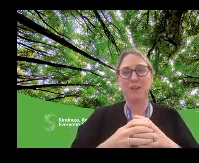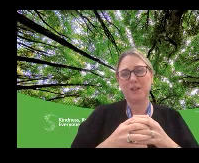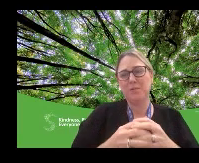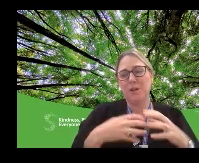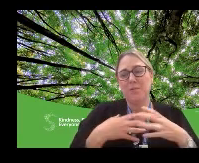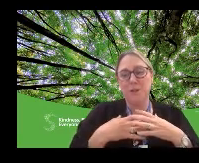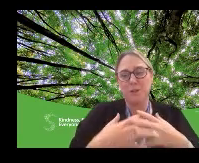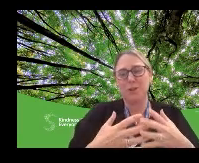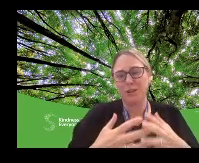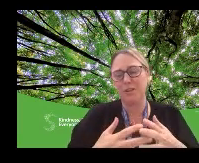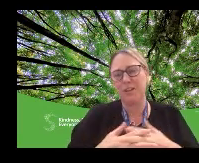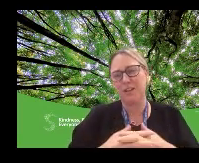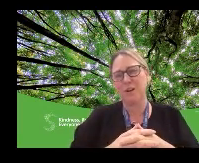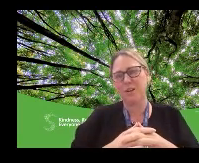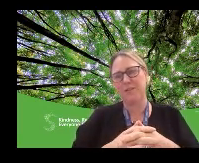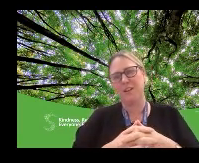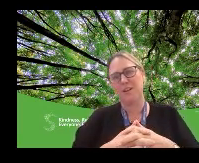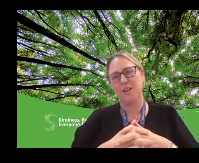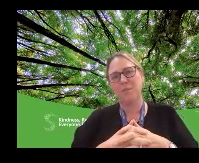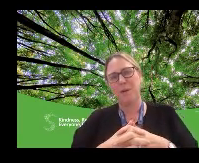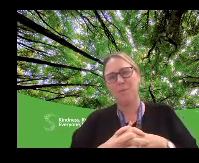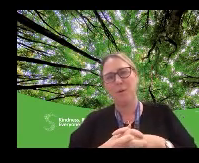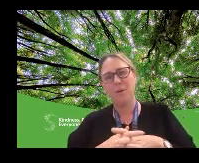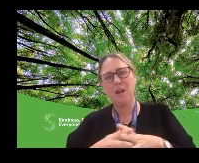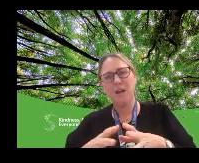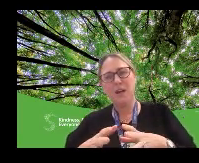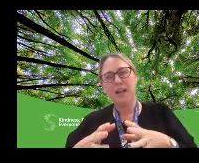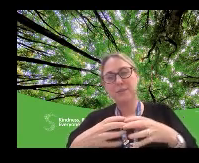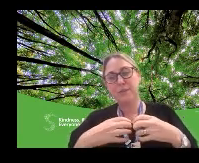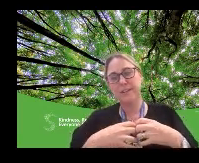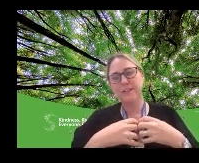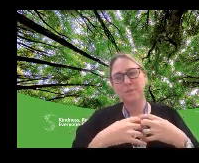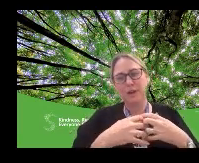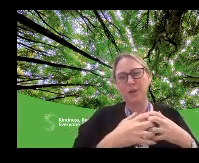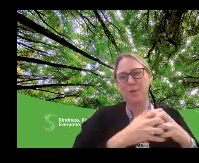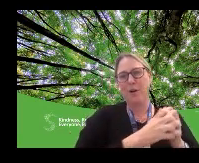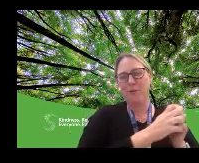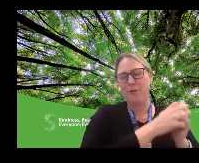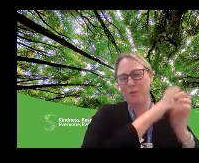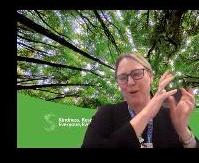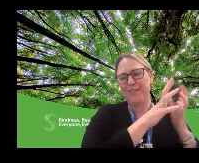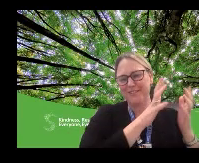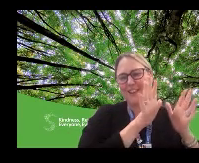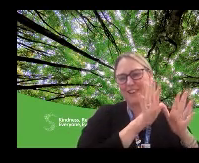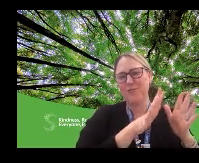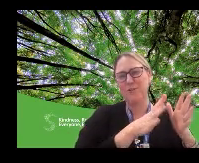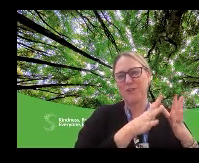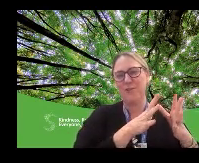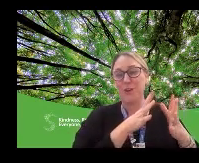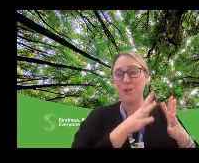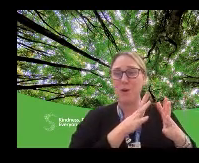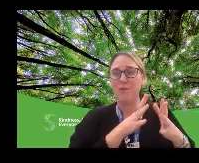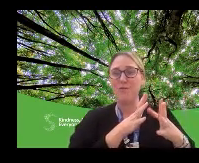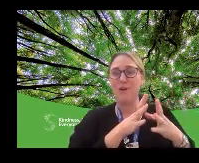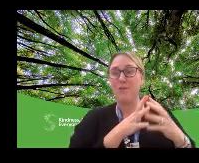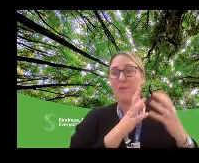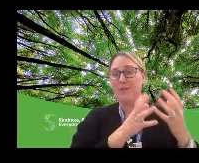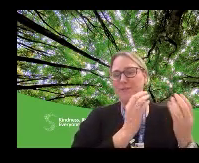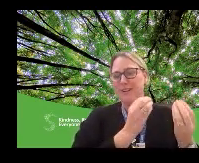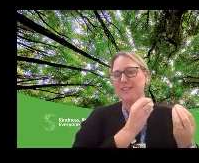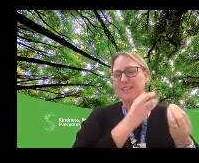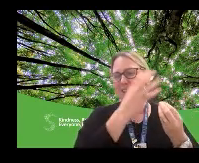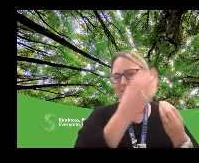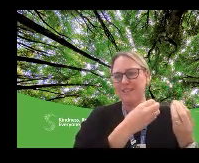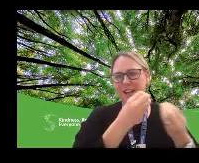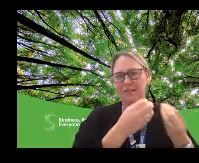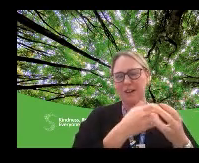why things work. Sometimes we just know that things work for certain young people. It's for us to pick apart what part of their neurodivergent profile